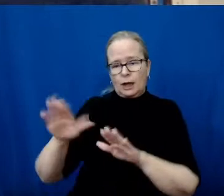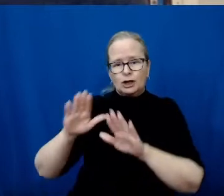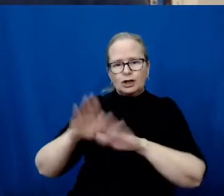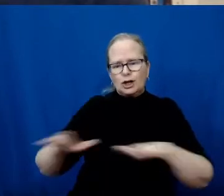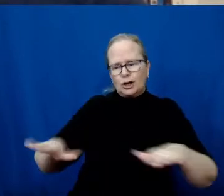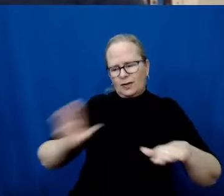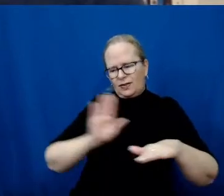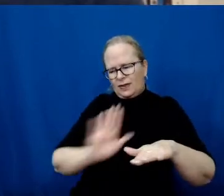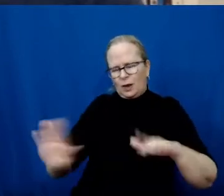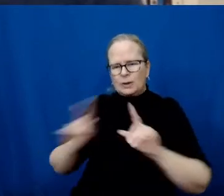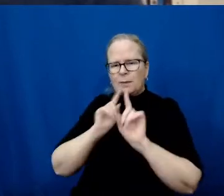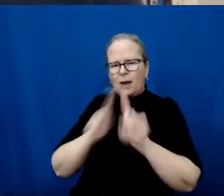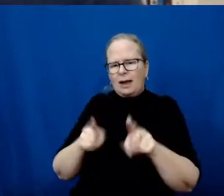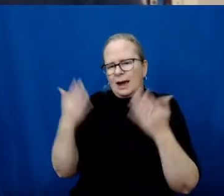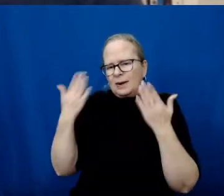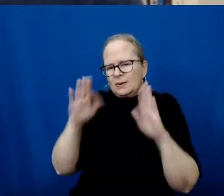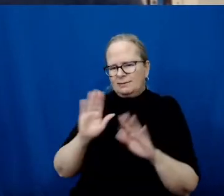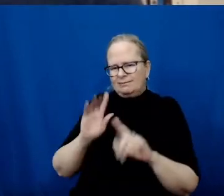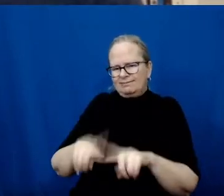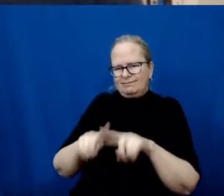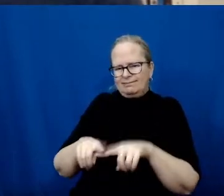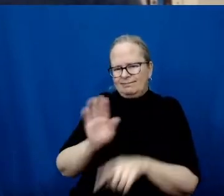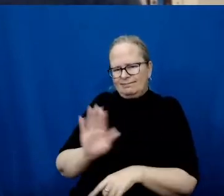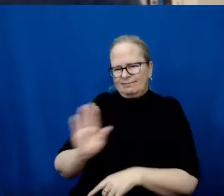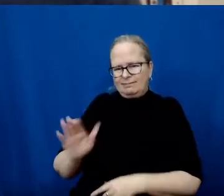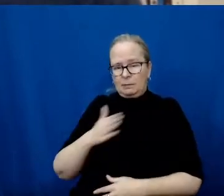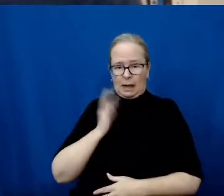with it, and for